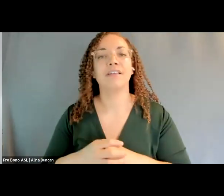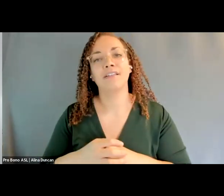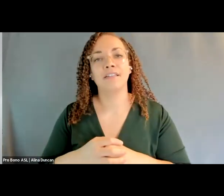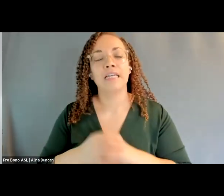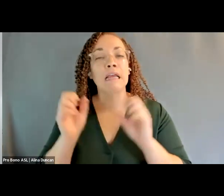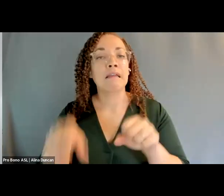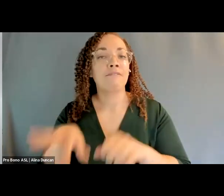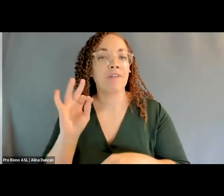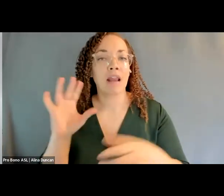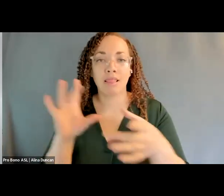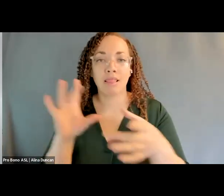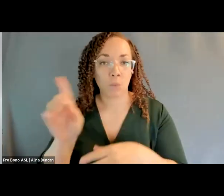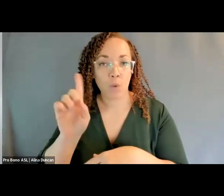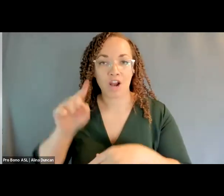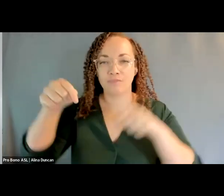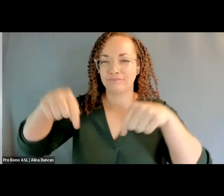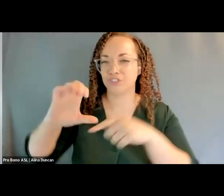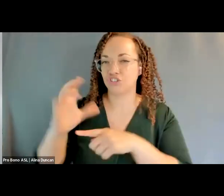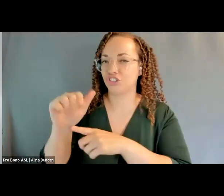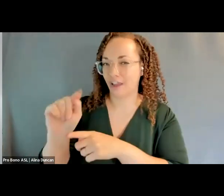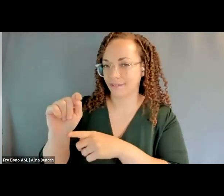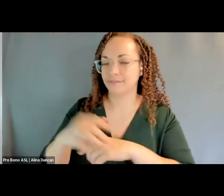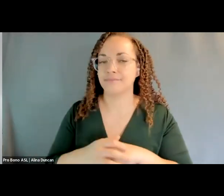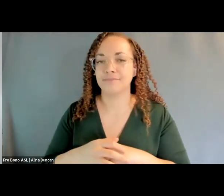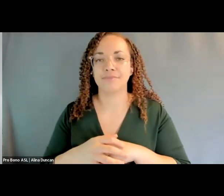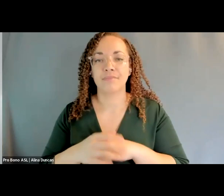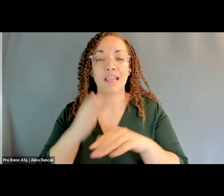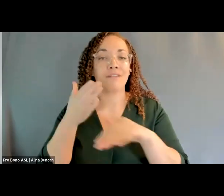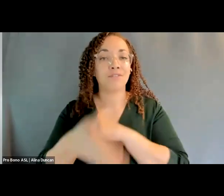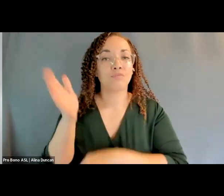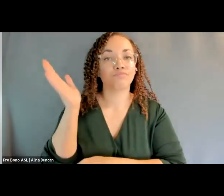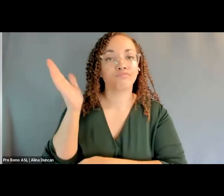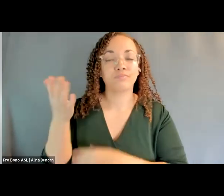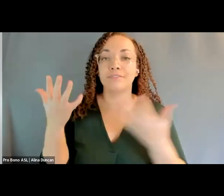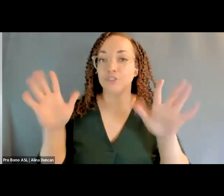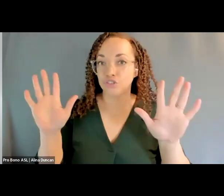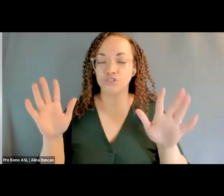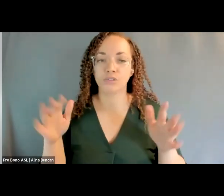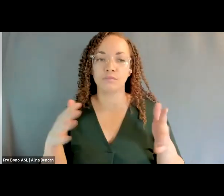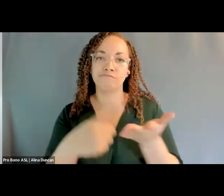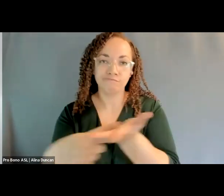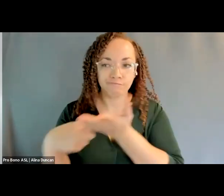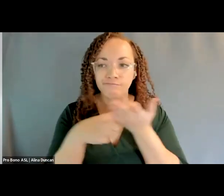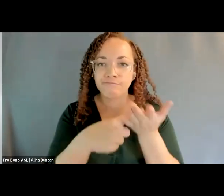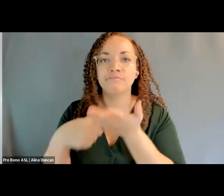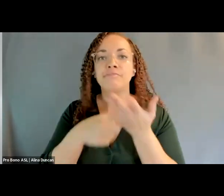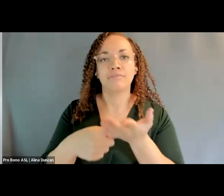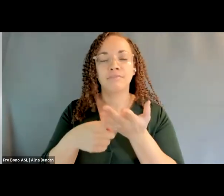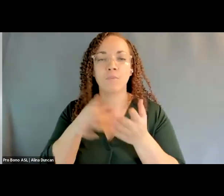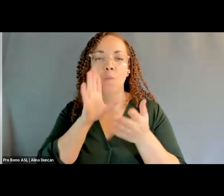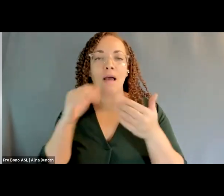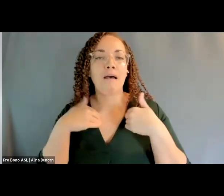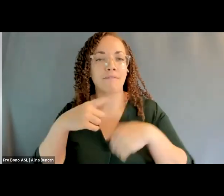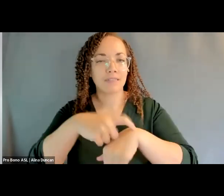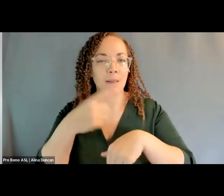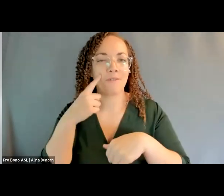site in the chat. After a presentation and a moderated discussion, we'll have time for audience questions. So